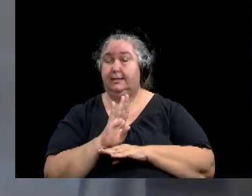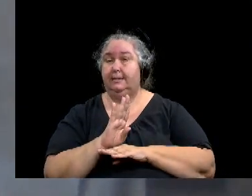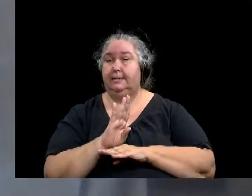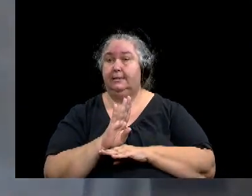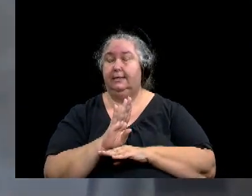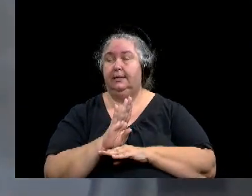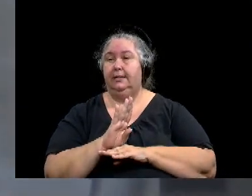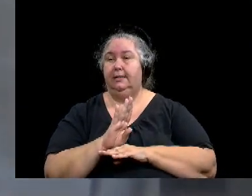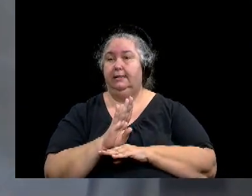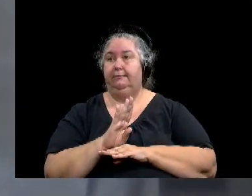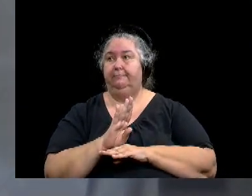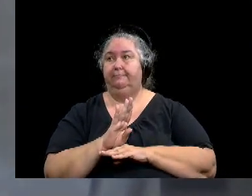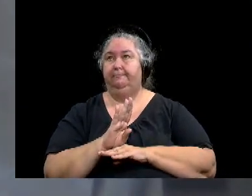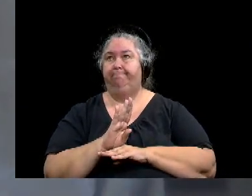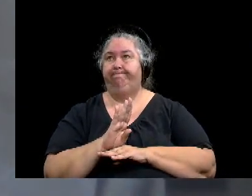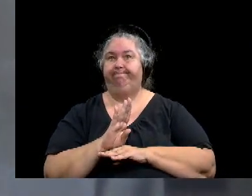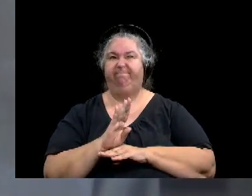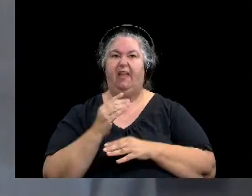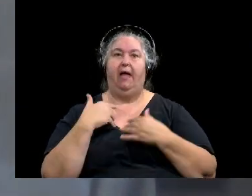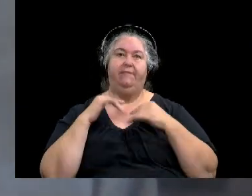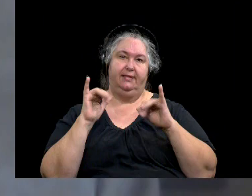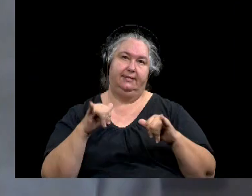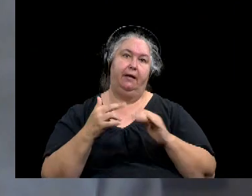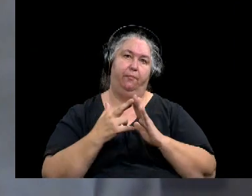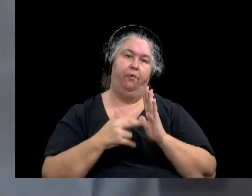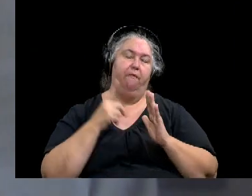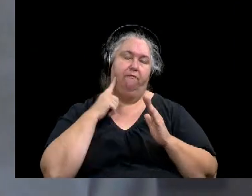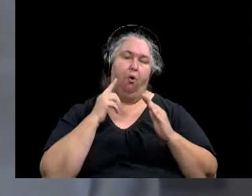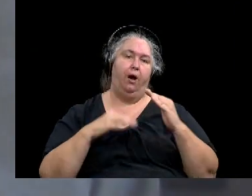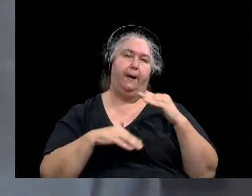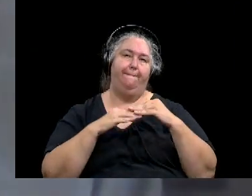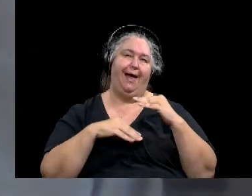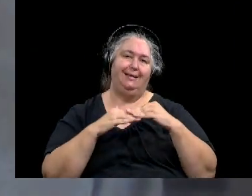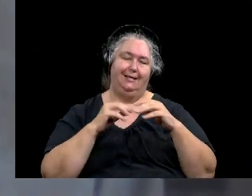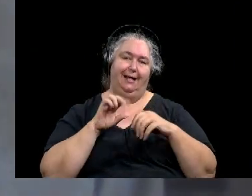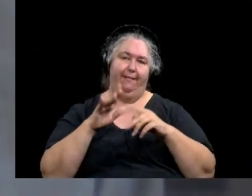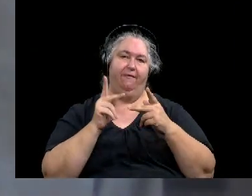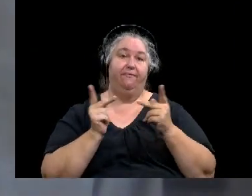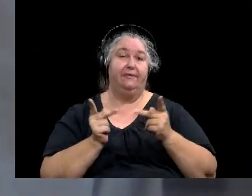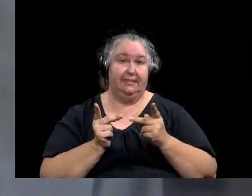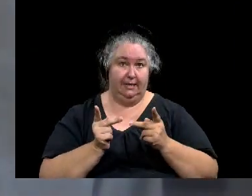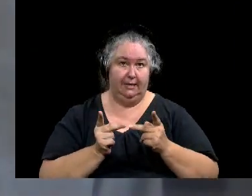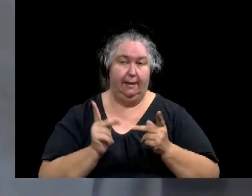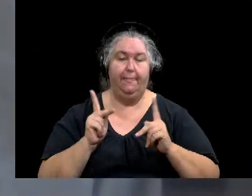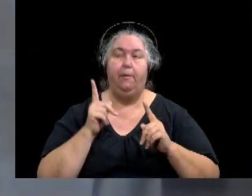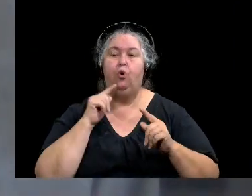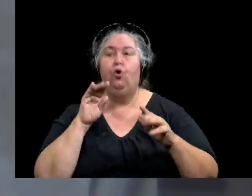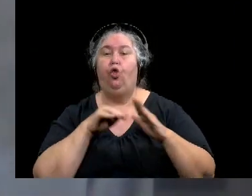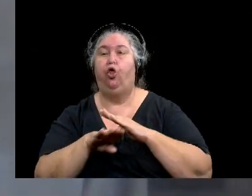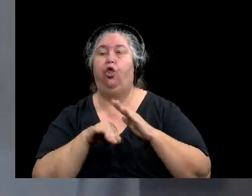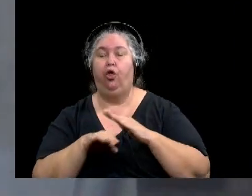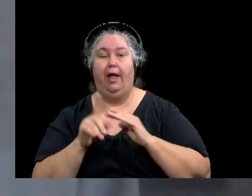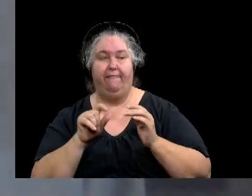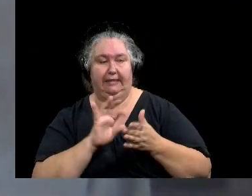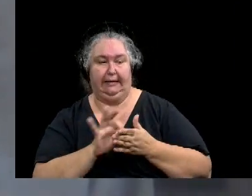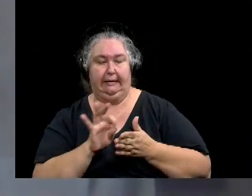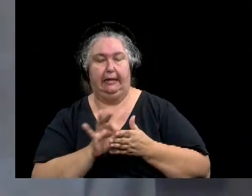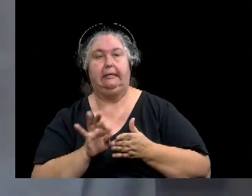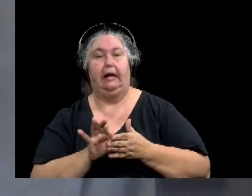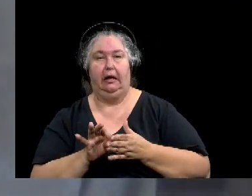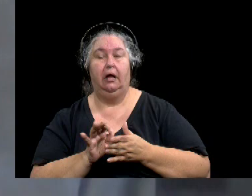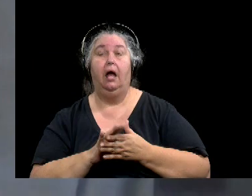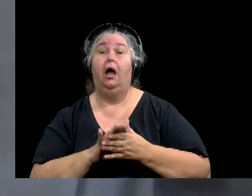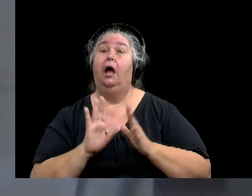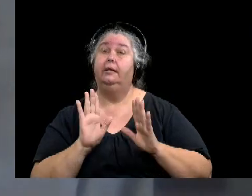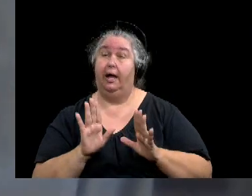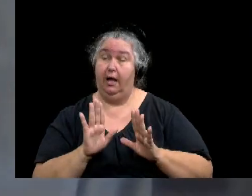have the same regulations as far as capacity in their facility. Now, if it turned